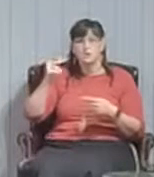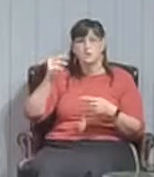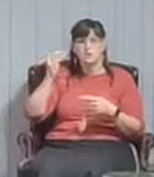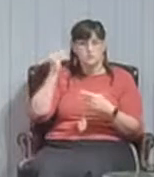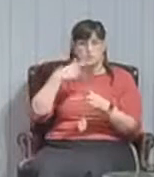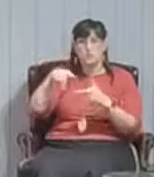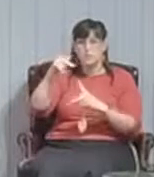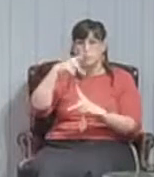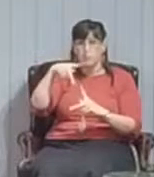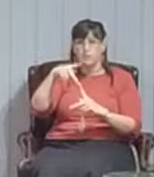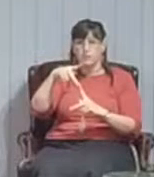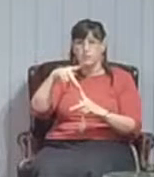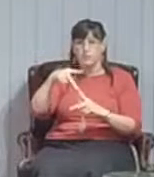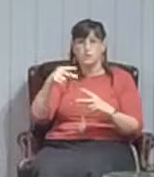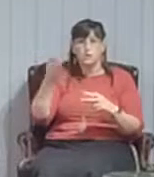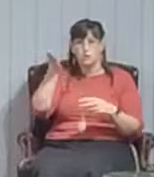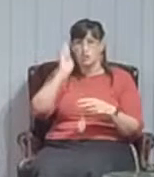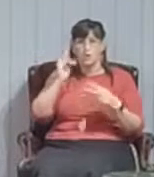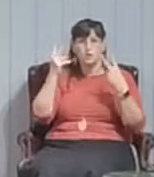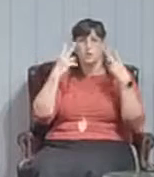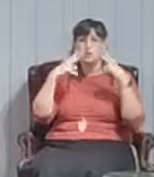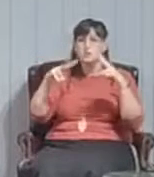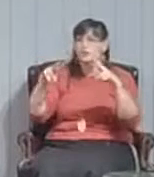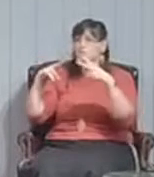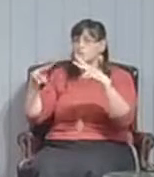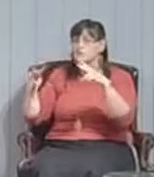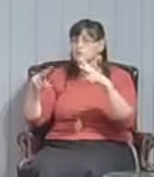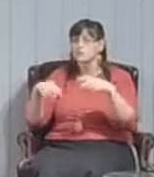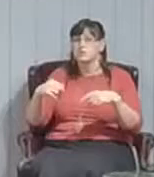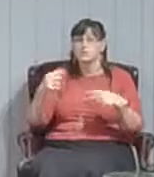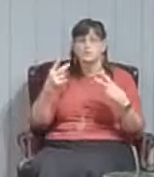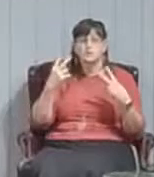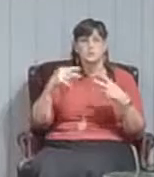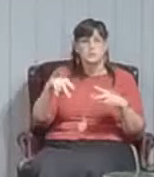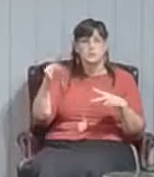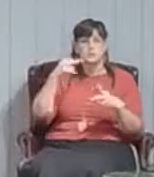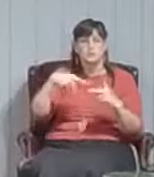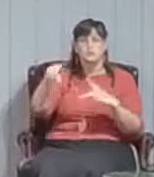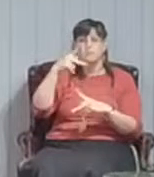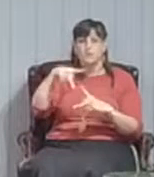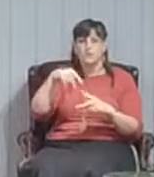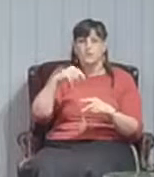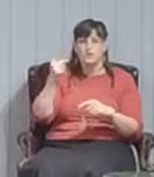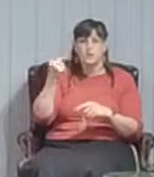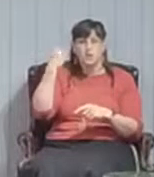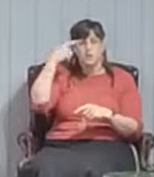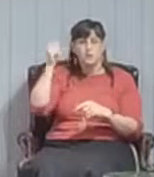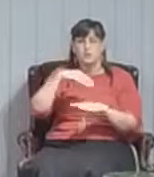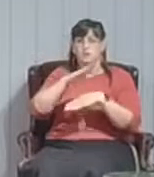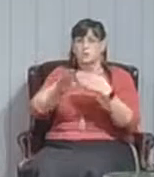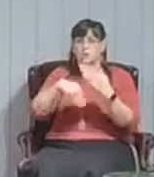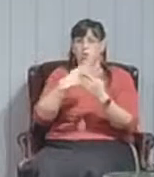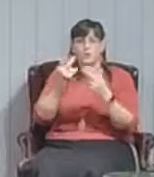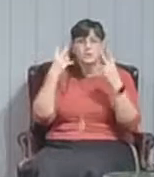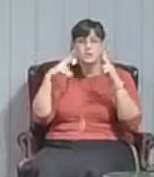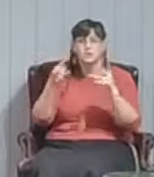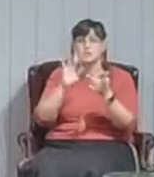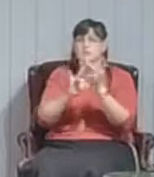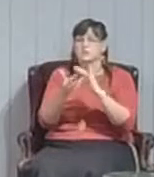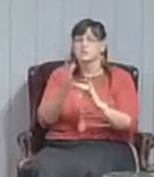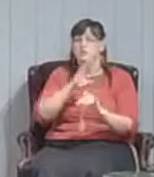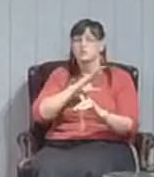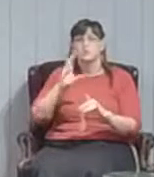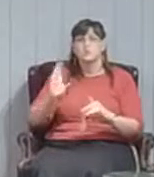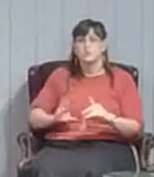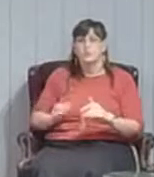says, you're perfect. Because all he ever sees in you is Jesus Christ. You've been hidden in the personal Lord